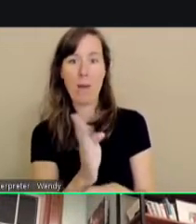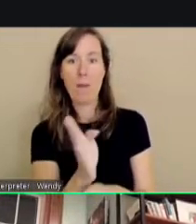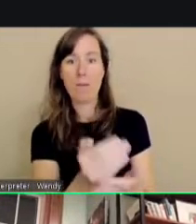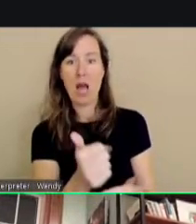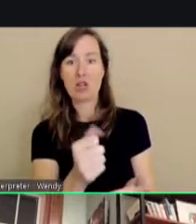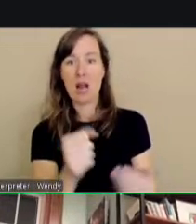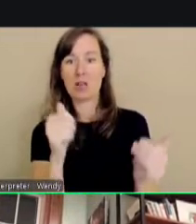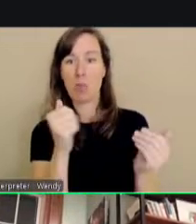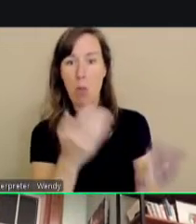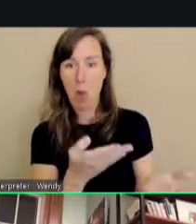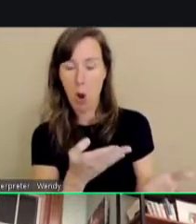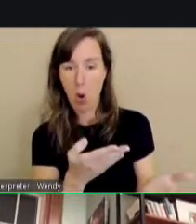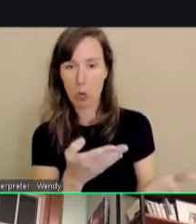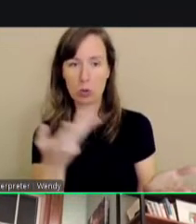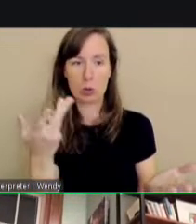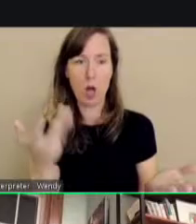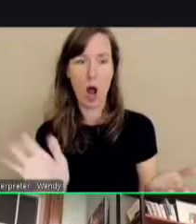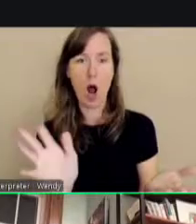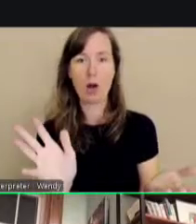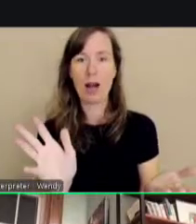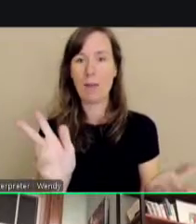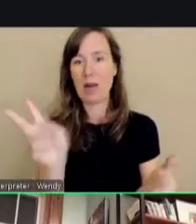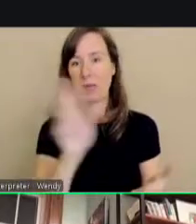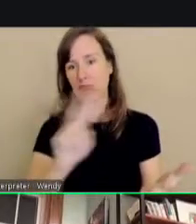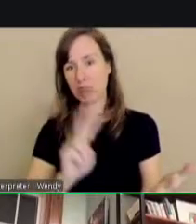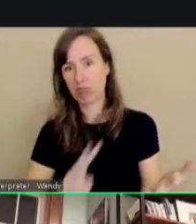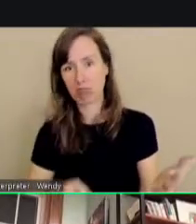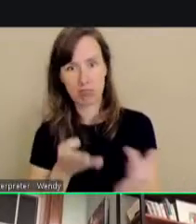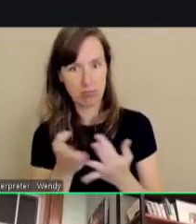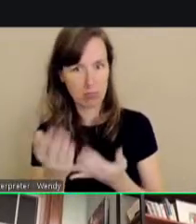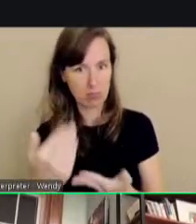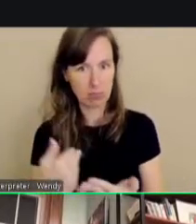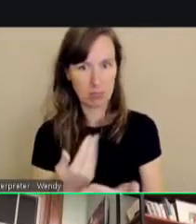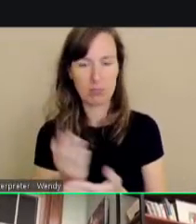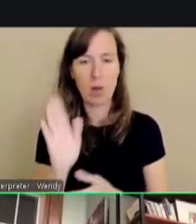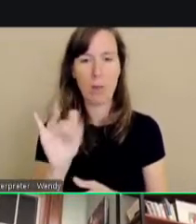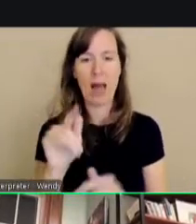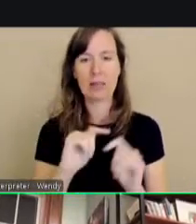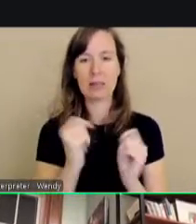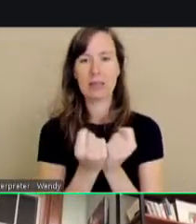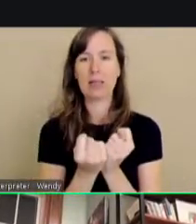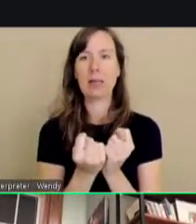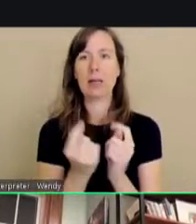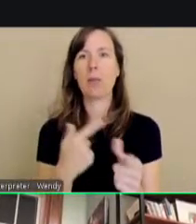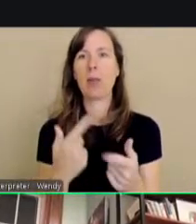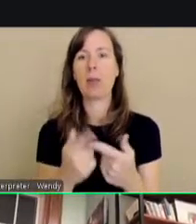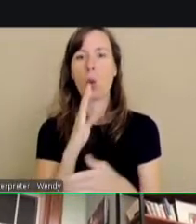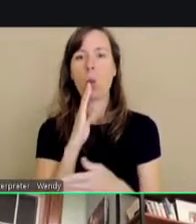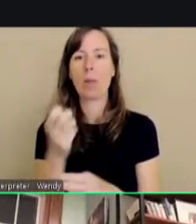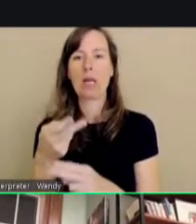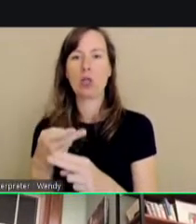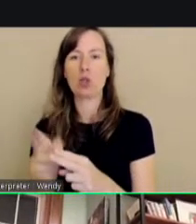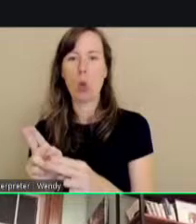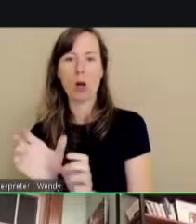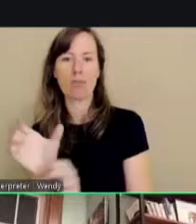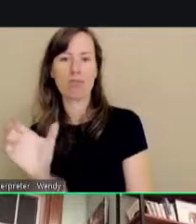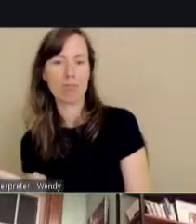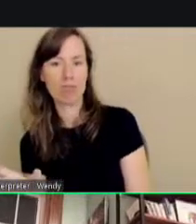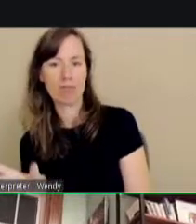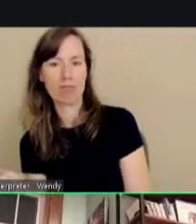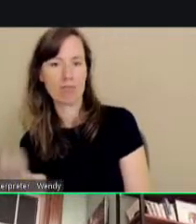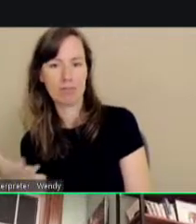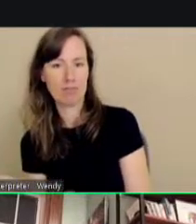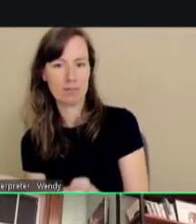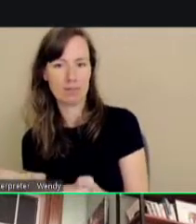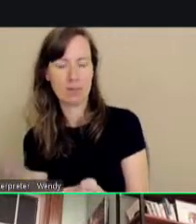which has already been looked over thoroughly by our team, we would be short this much if we changed